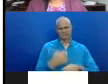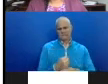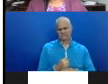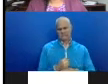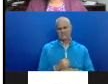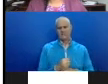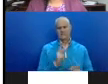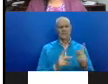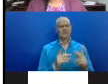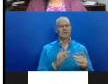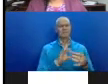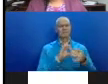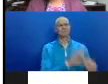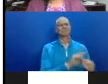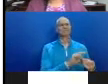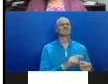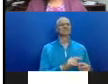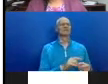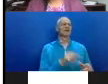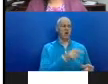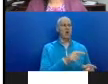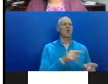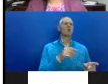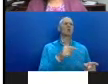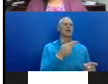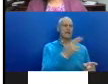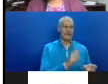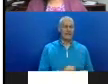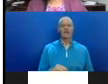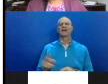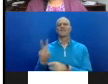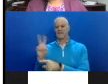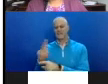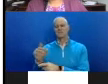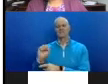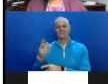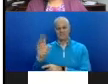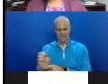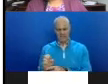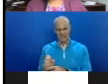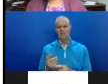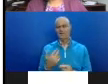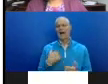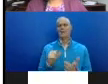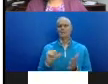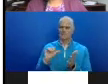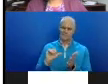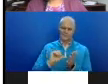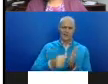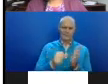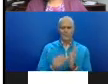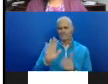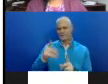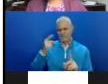to associating victim perpetrator along gender lines like that, so I run the risk of just reinforcing what you're pointing